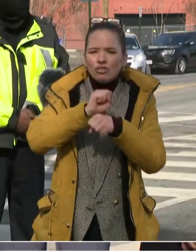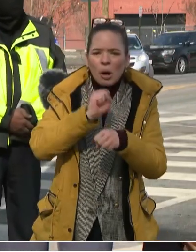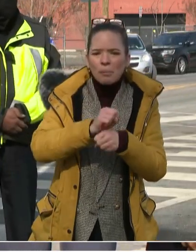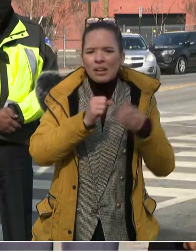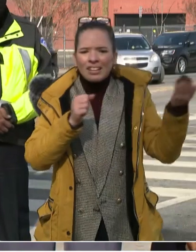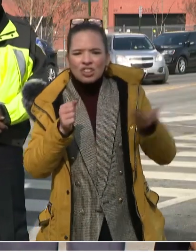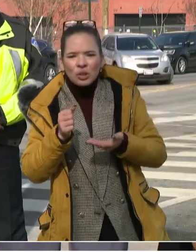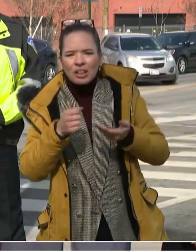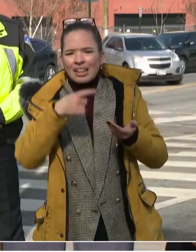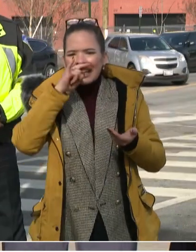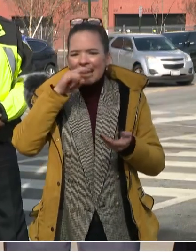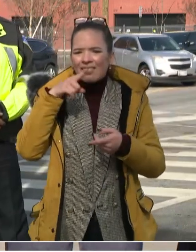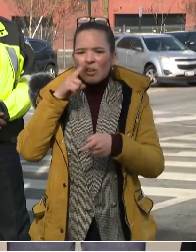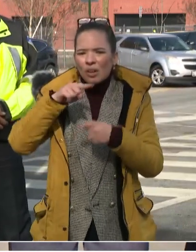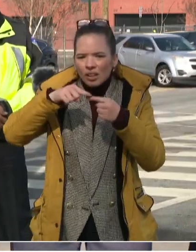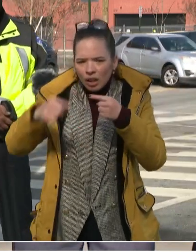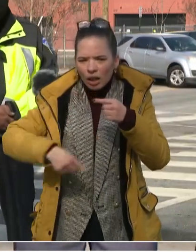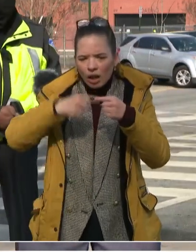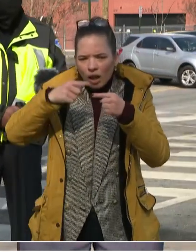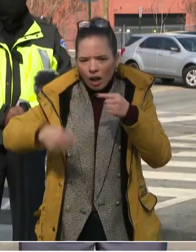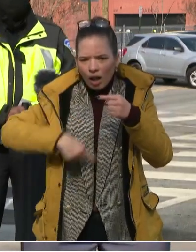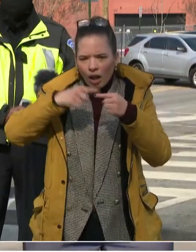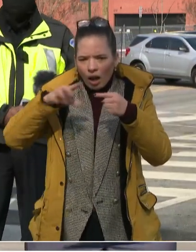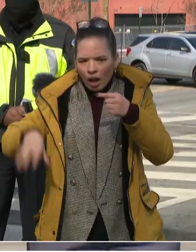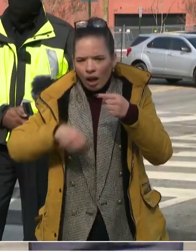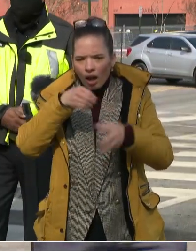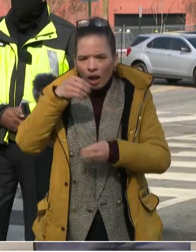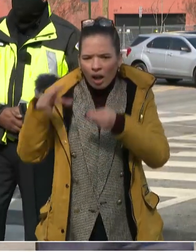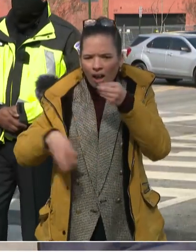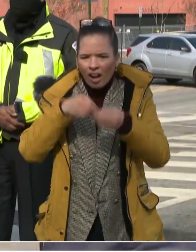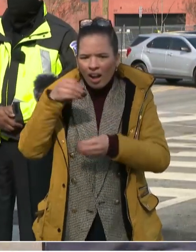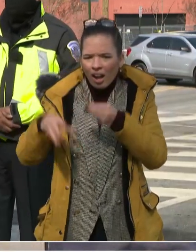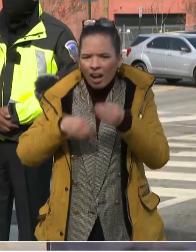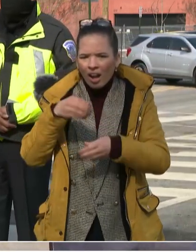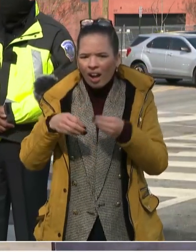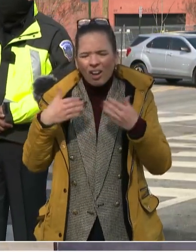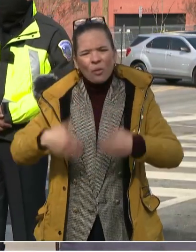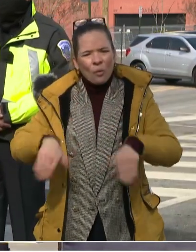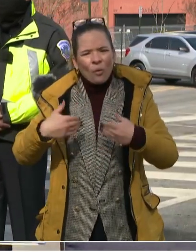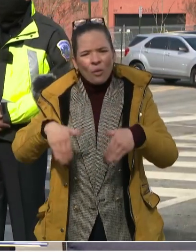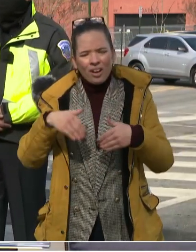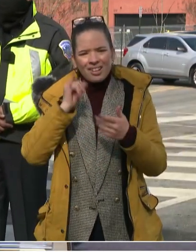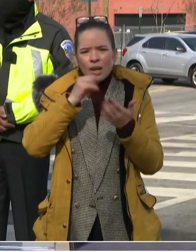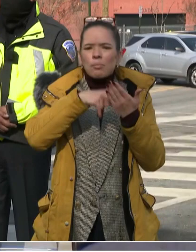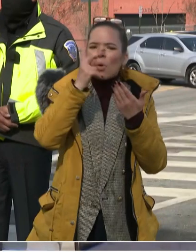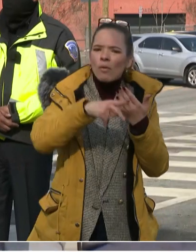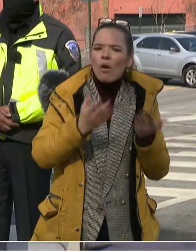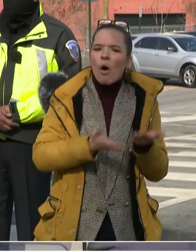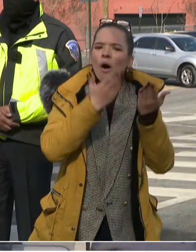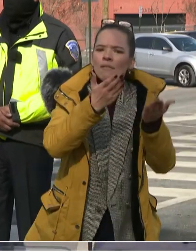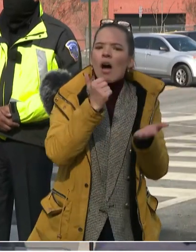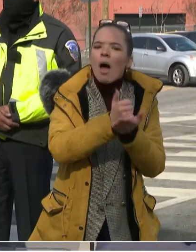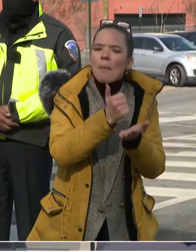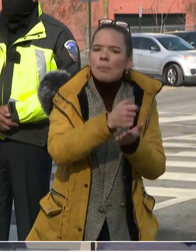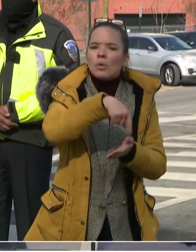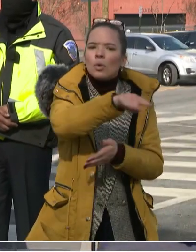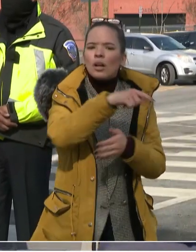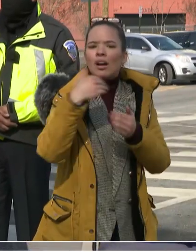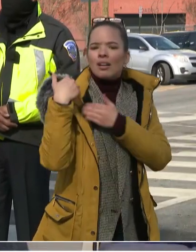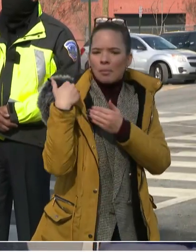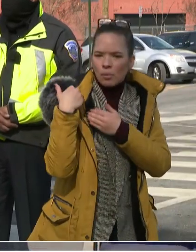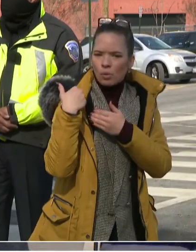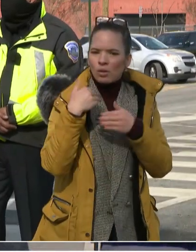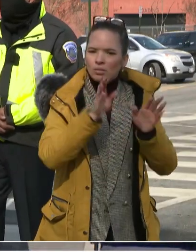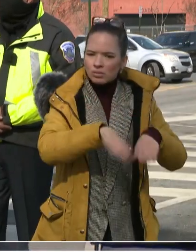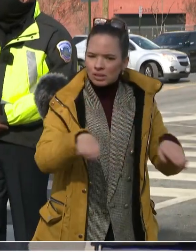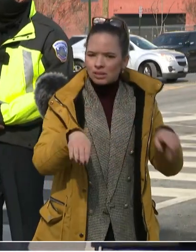that cycle while we introduce programs to help you become accountability. And on the other side, then we interject